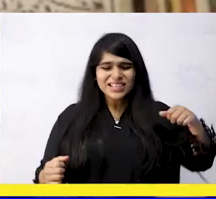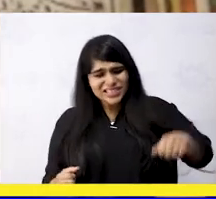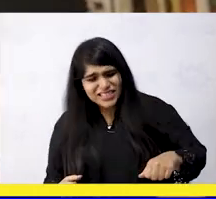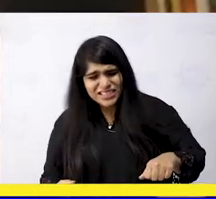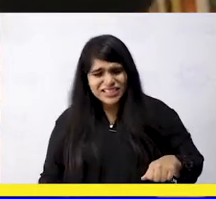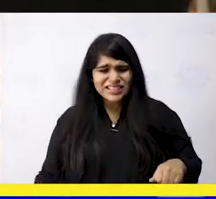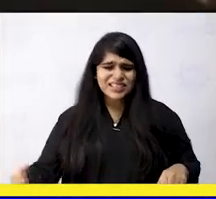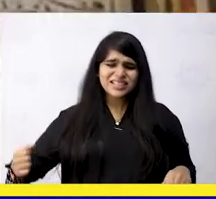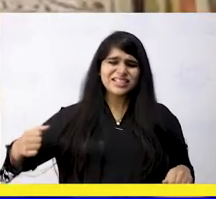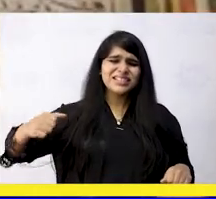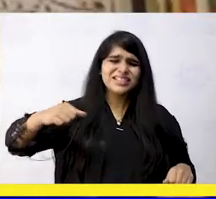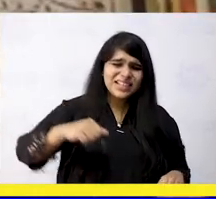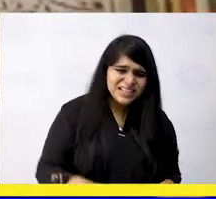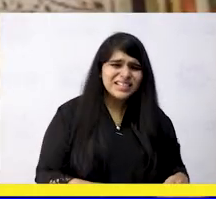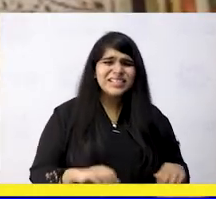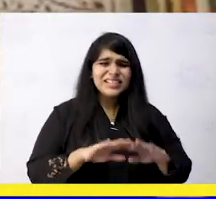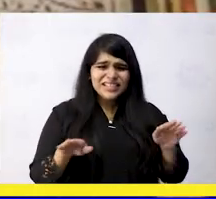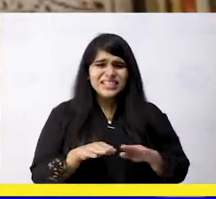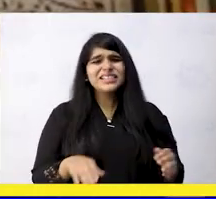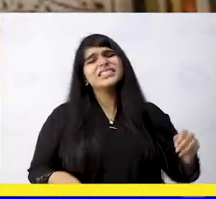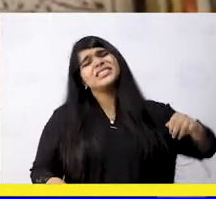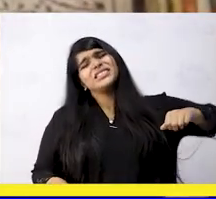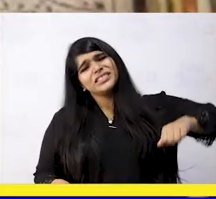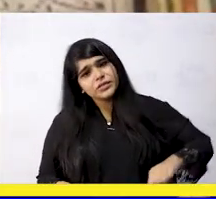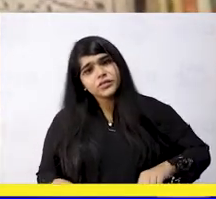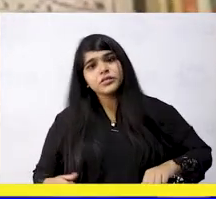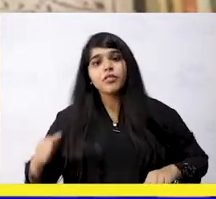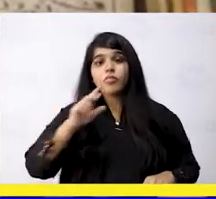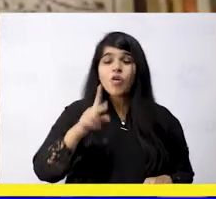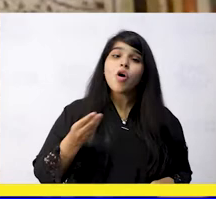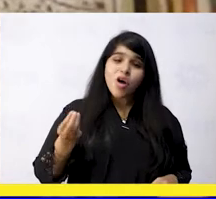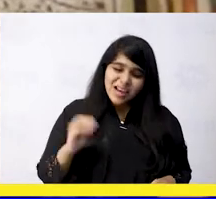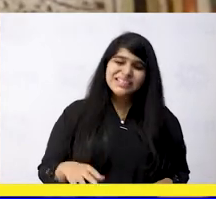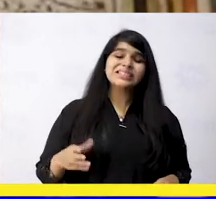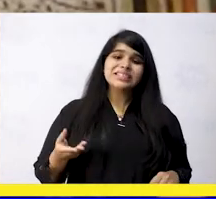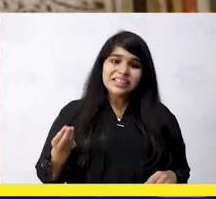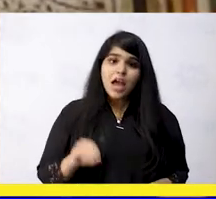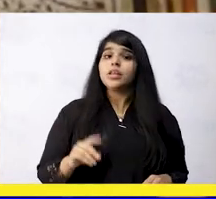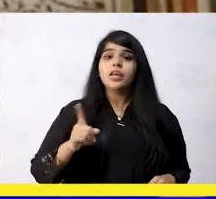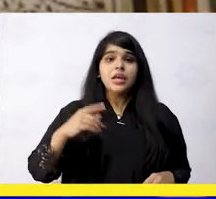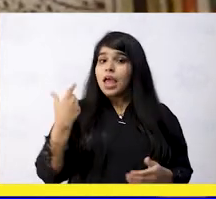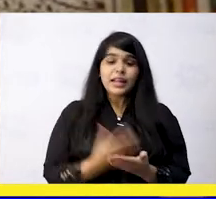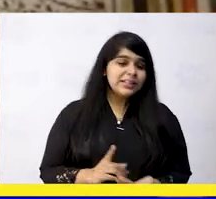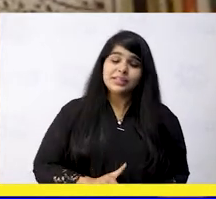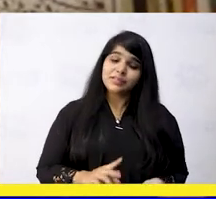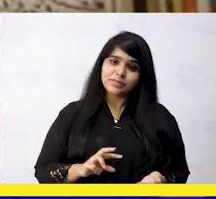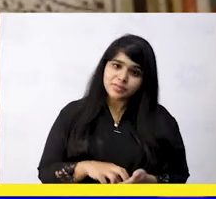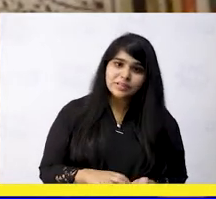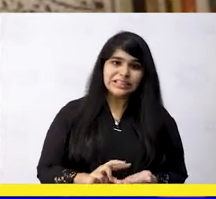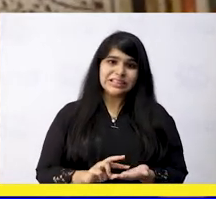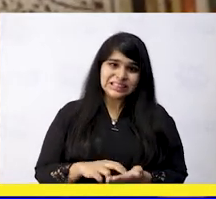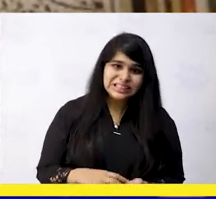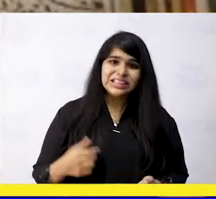tortoise kept going and kept going. This word in English is known as